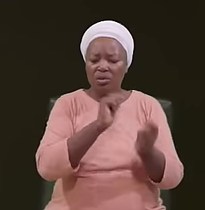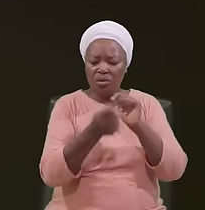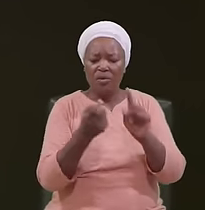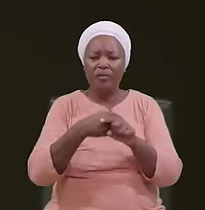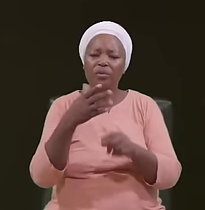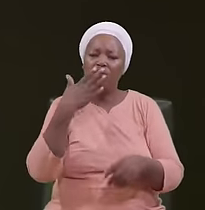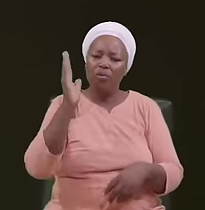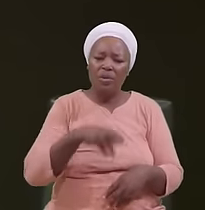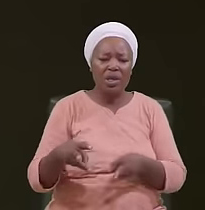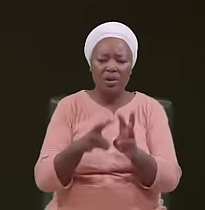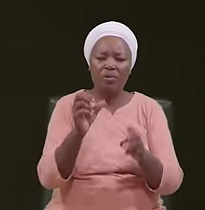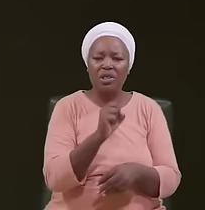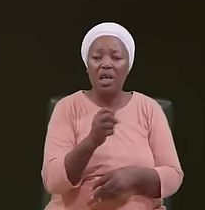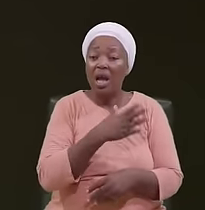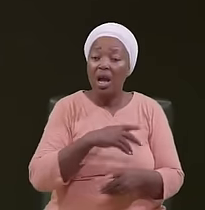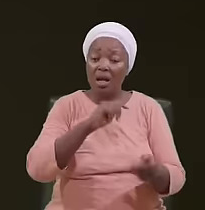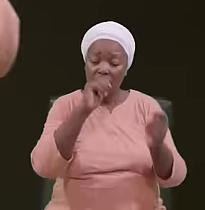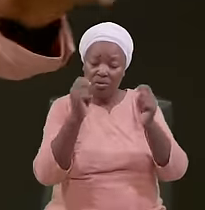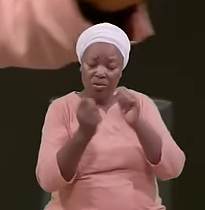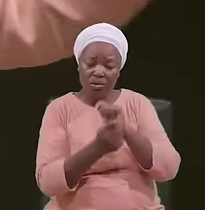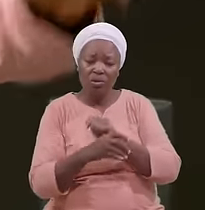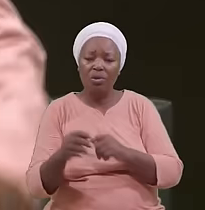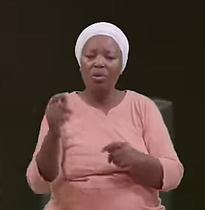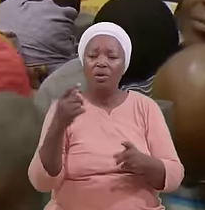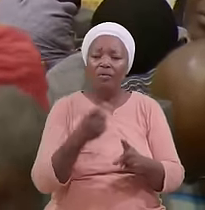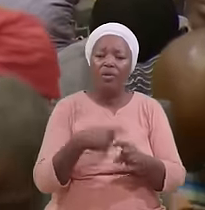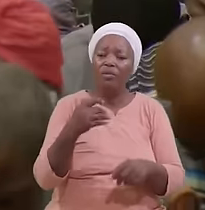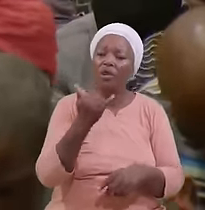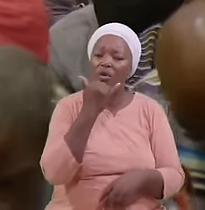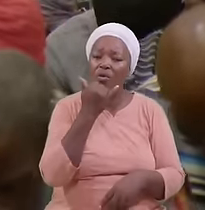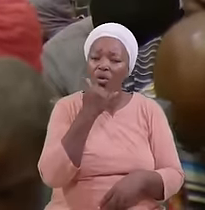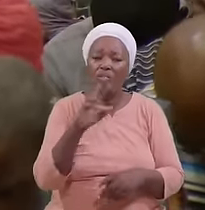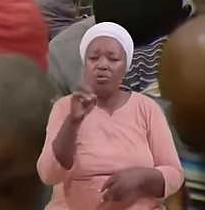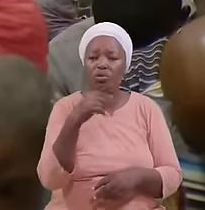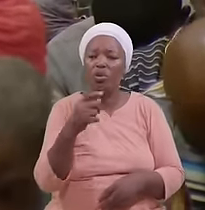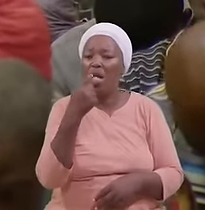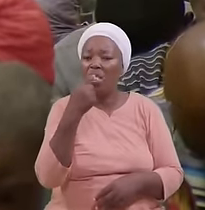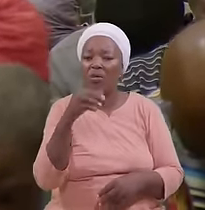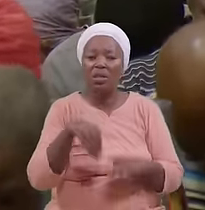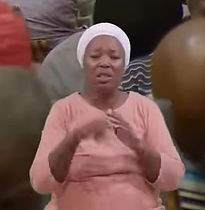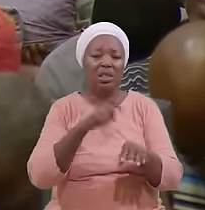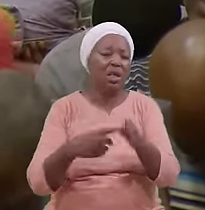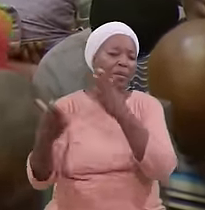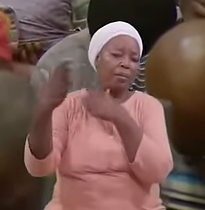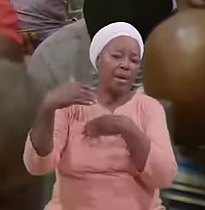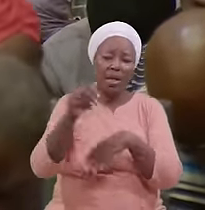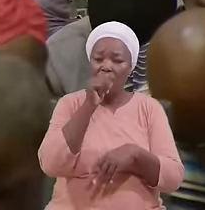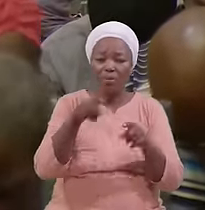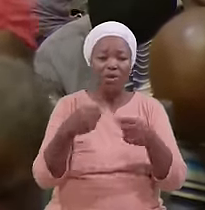ways. And turn from the wrong use of your tongue in the past. I'm